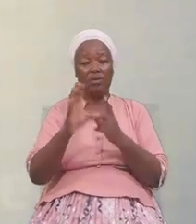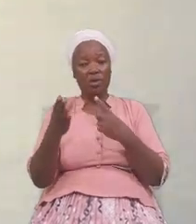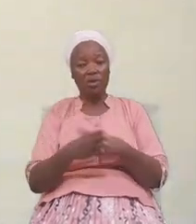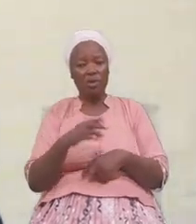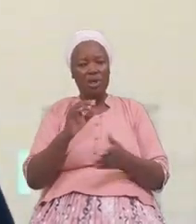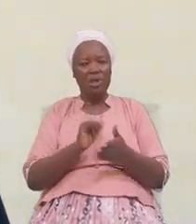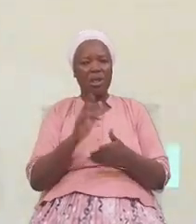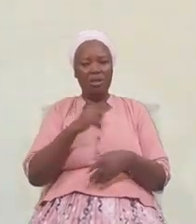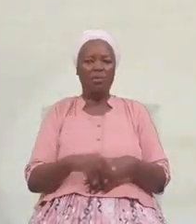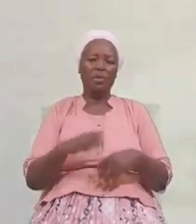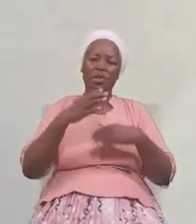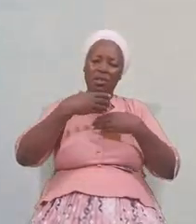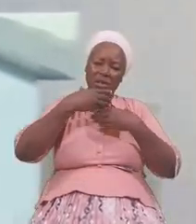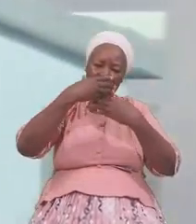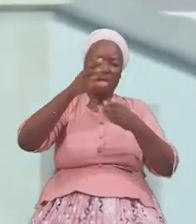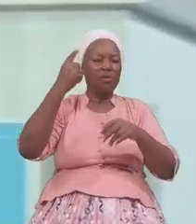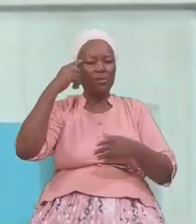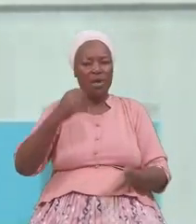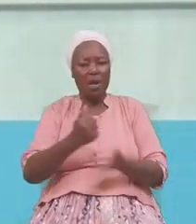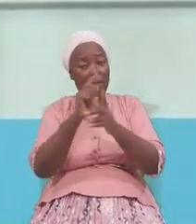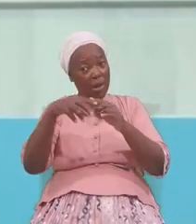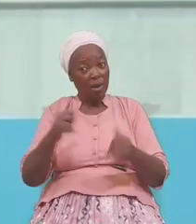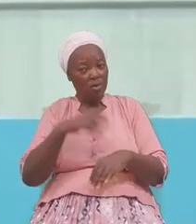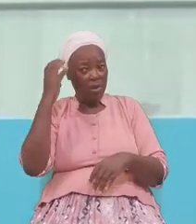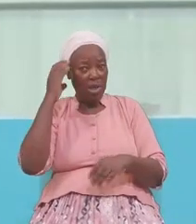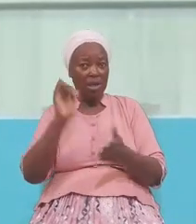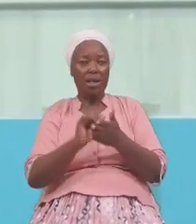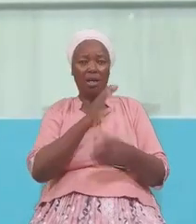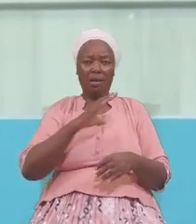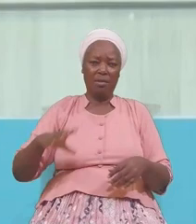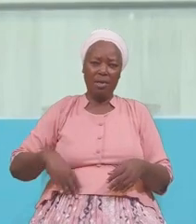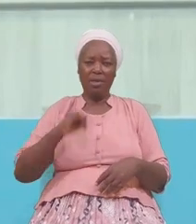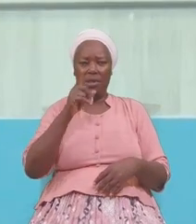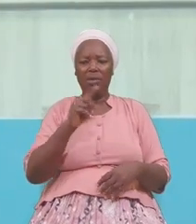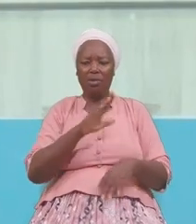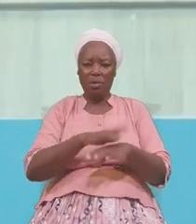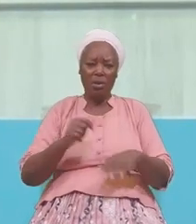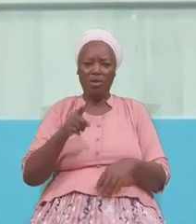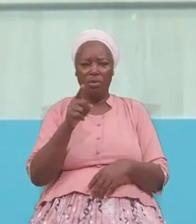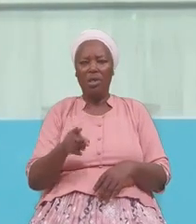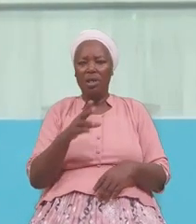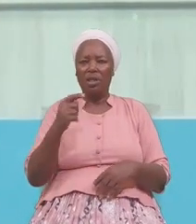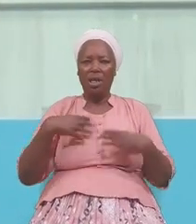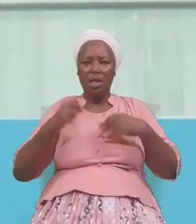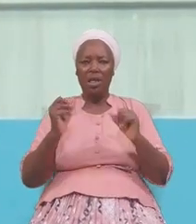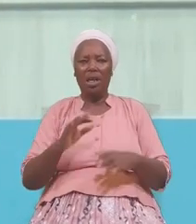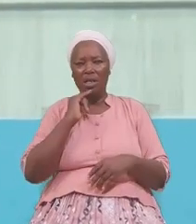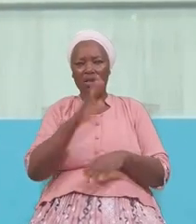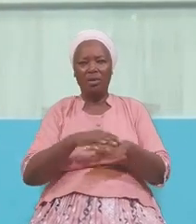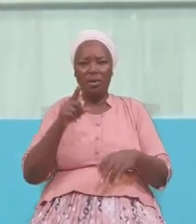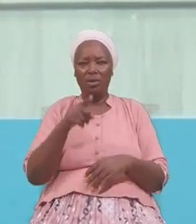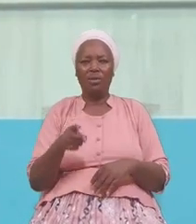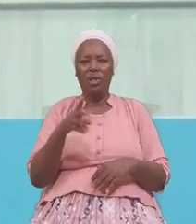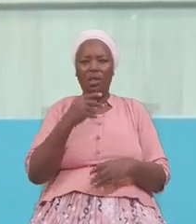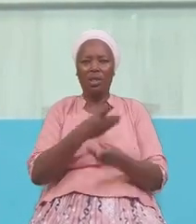You'll be crying for help. But now you hear that Christ is calling you. The healer is calling you.